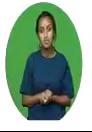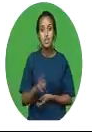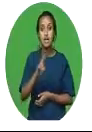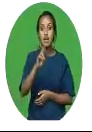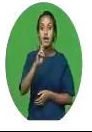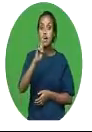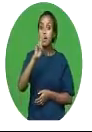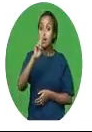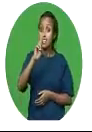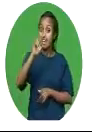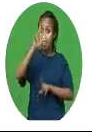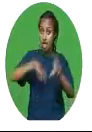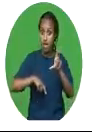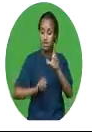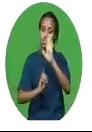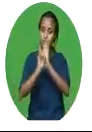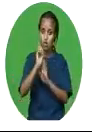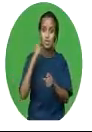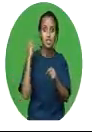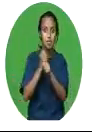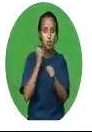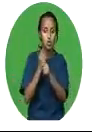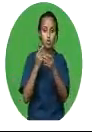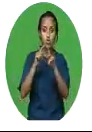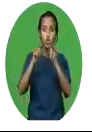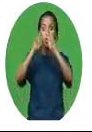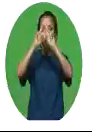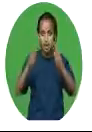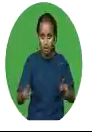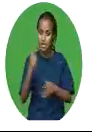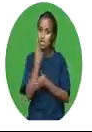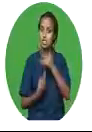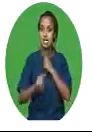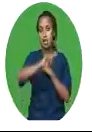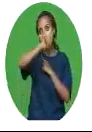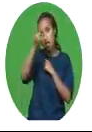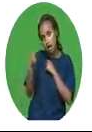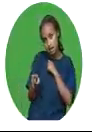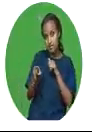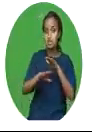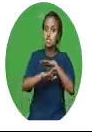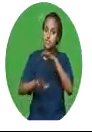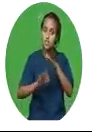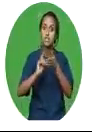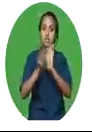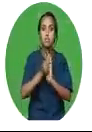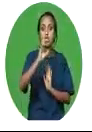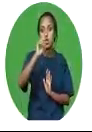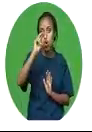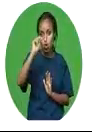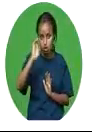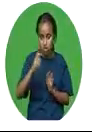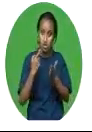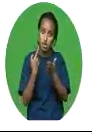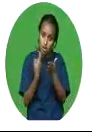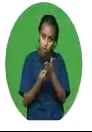Radial line development is employed for pyramids and single curved surfaces like cones, in which